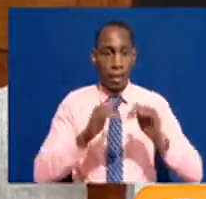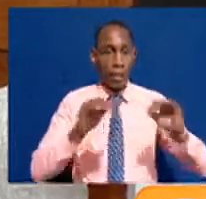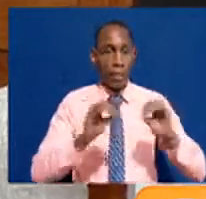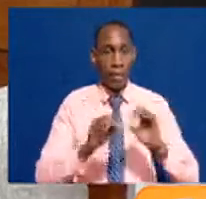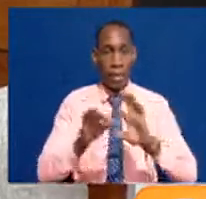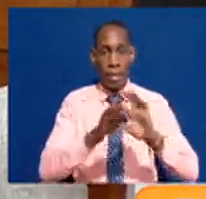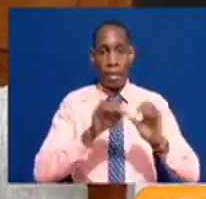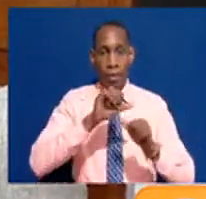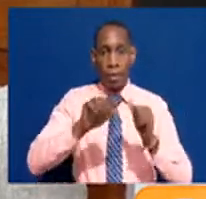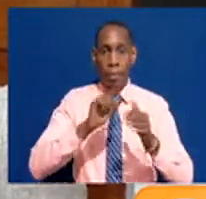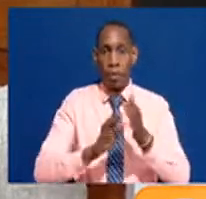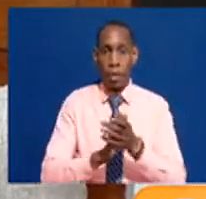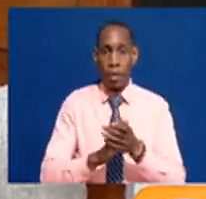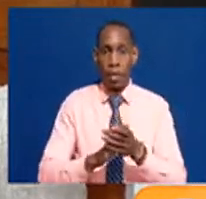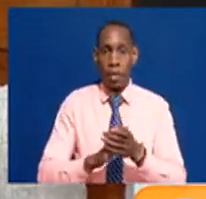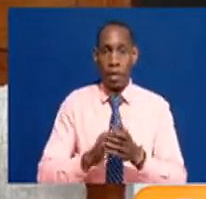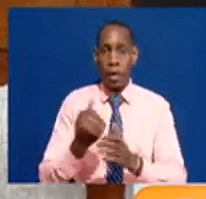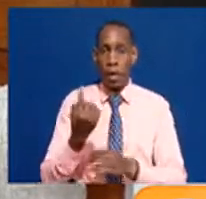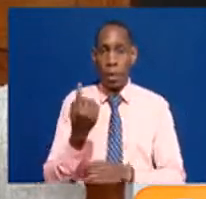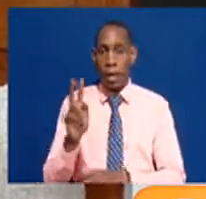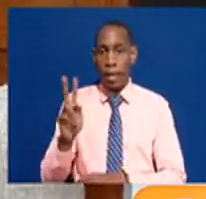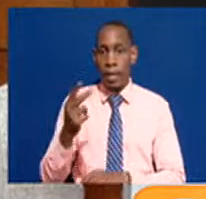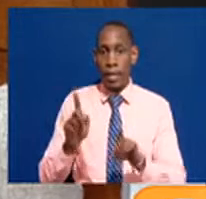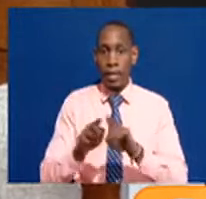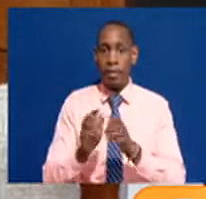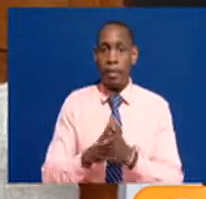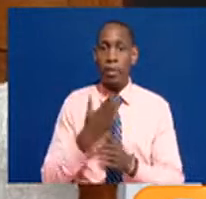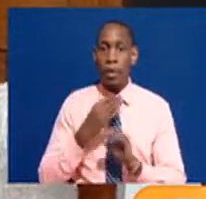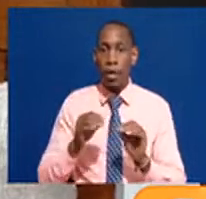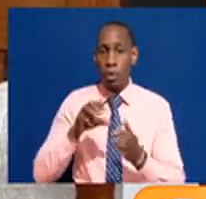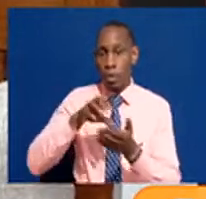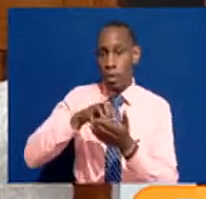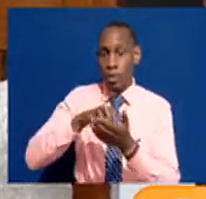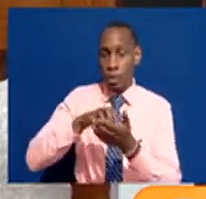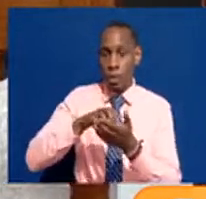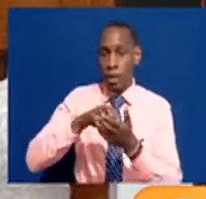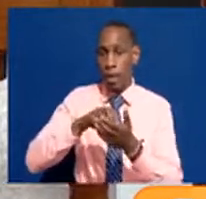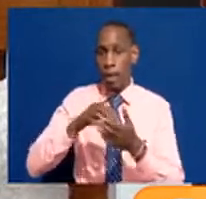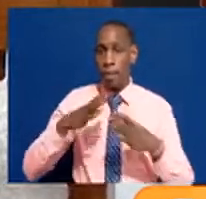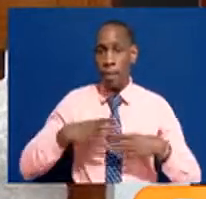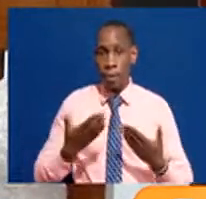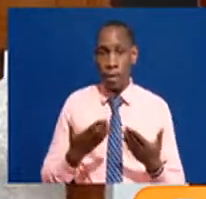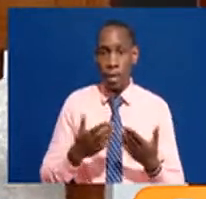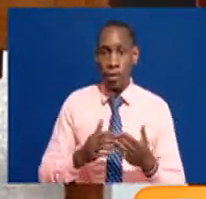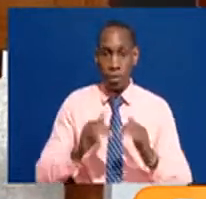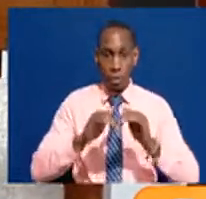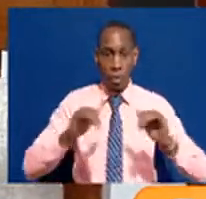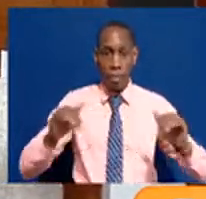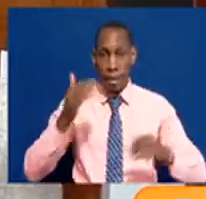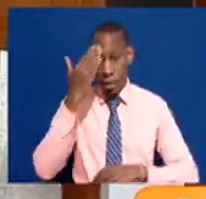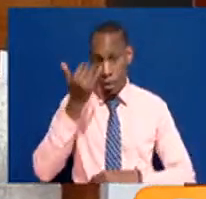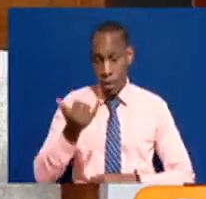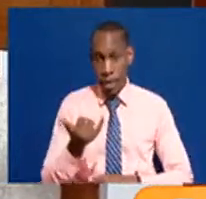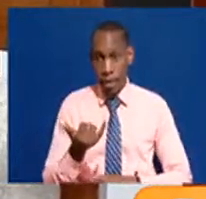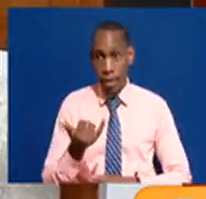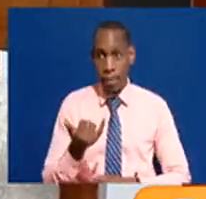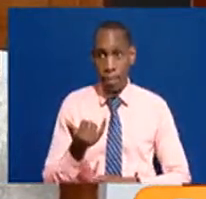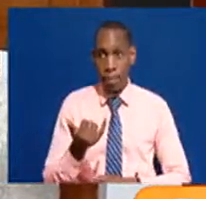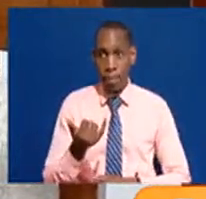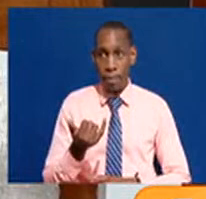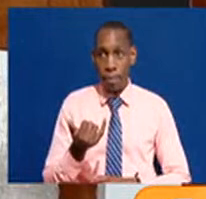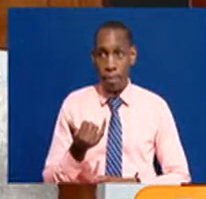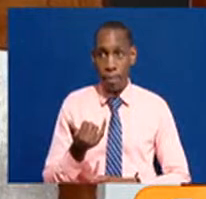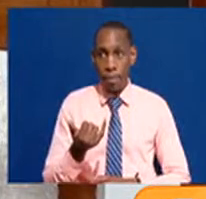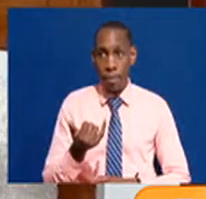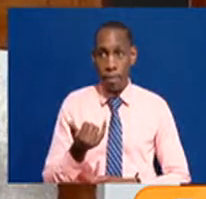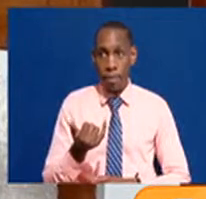about one Kenya. You know, so we don't want to end up with a situation where people are segregated because of not